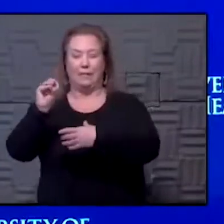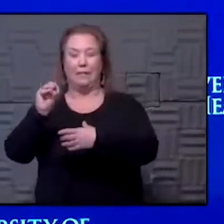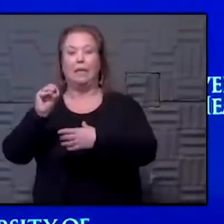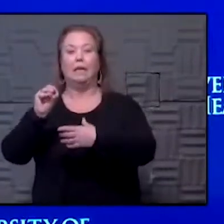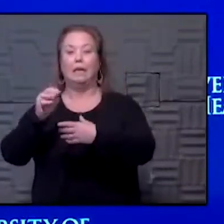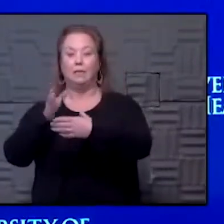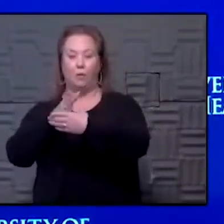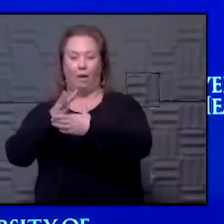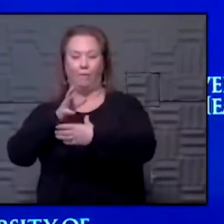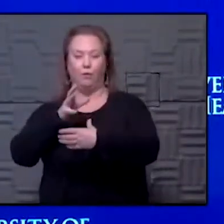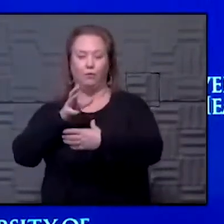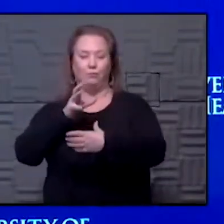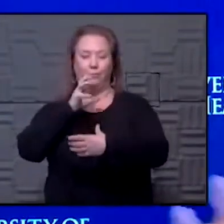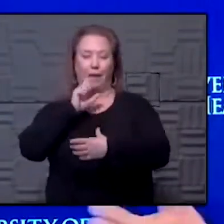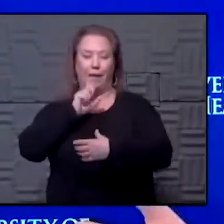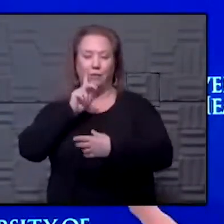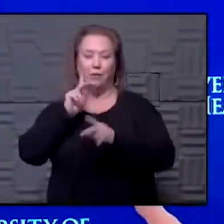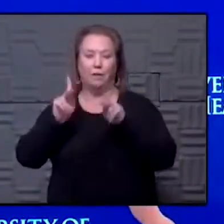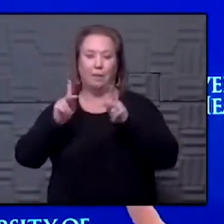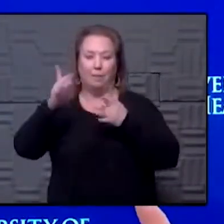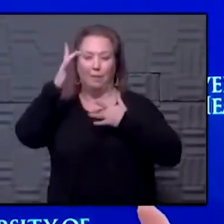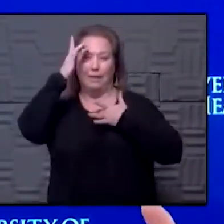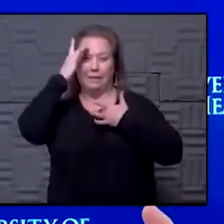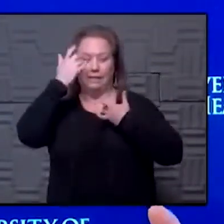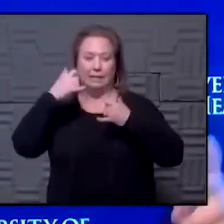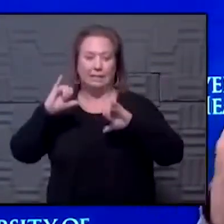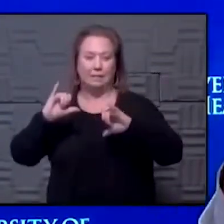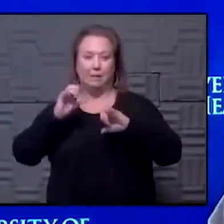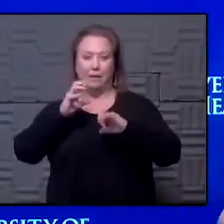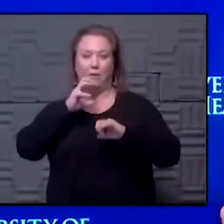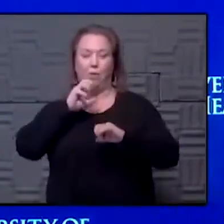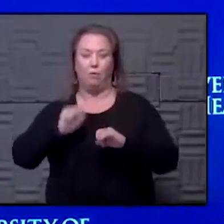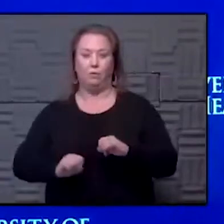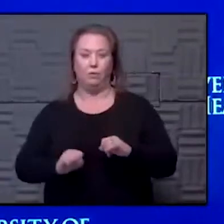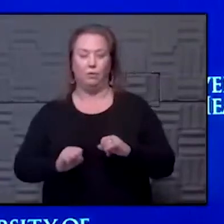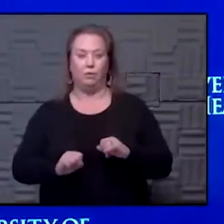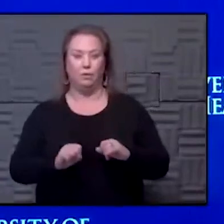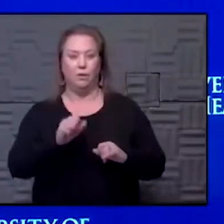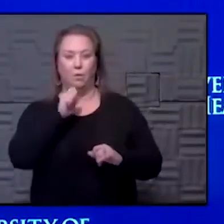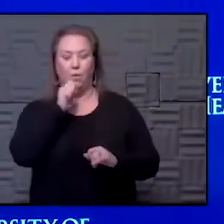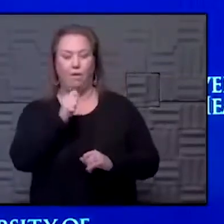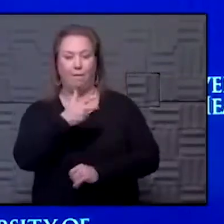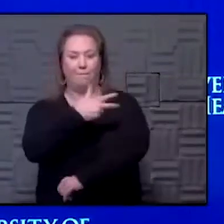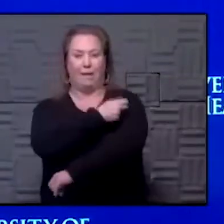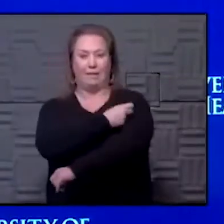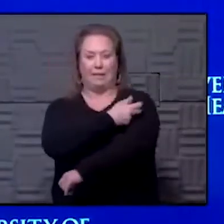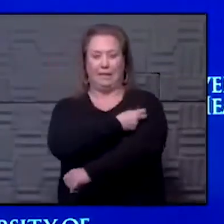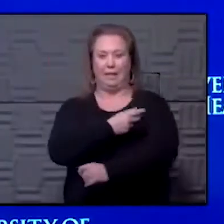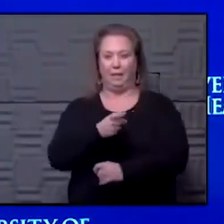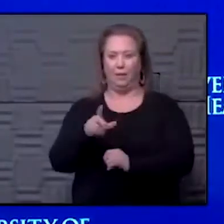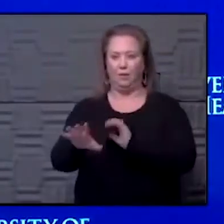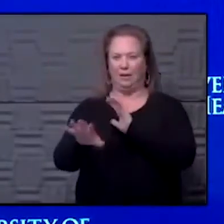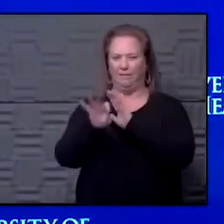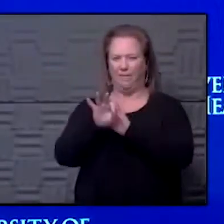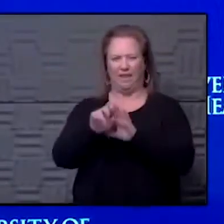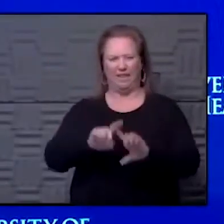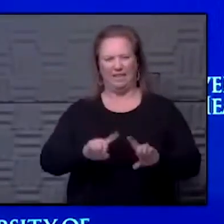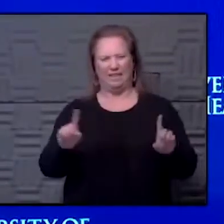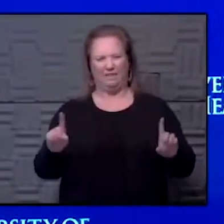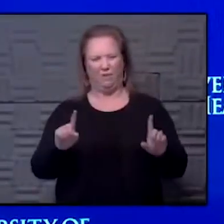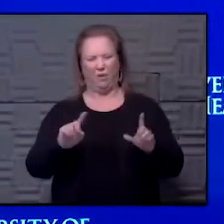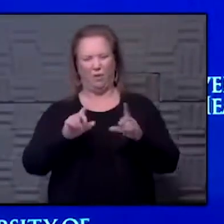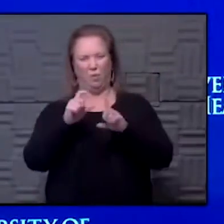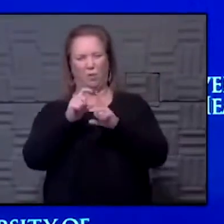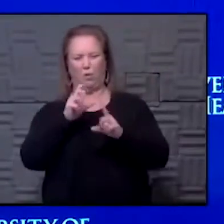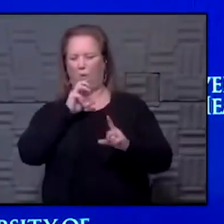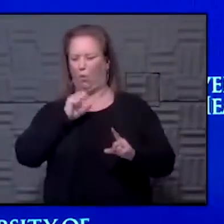getting sick more often. I don't think that should really surprise us, right? Because we We are haven't not vaccinated older. enough people. You need to find a different word for that. We are not